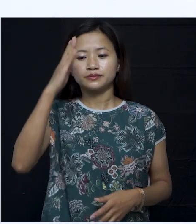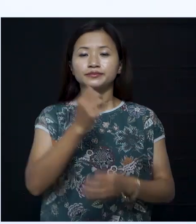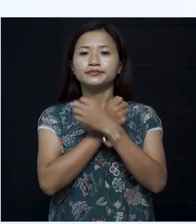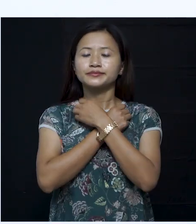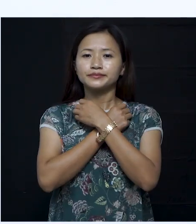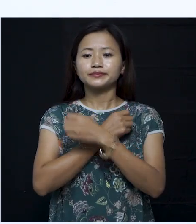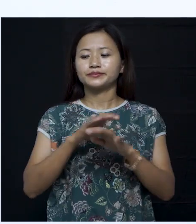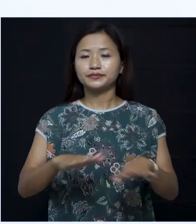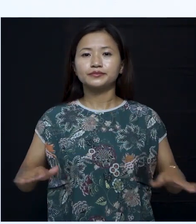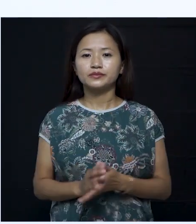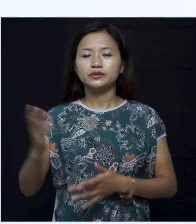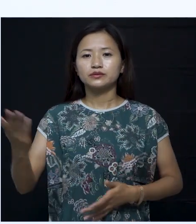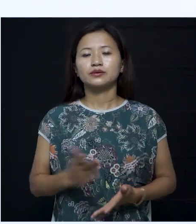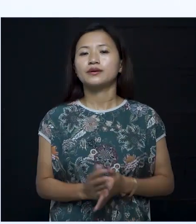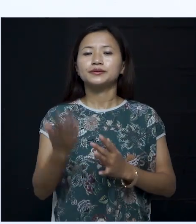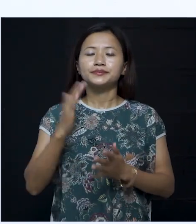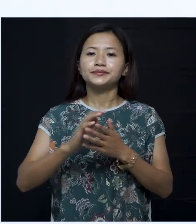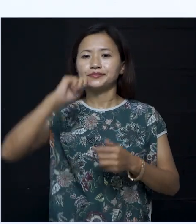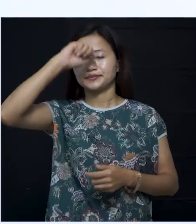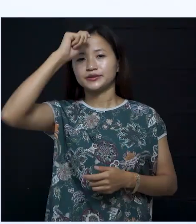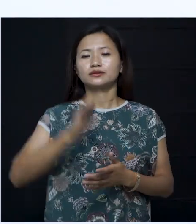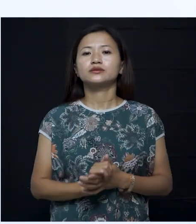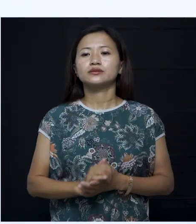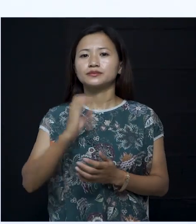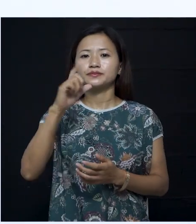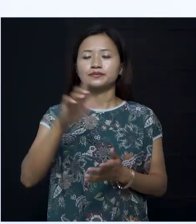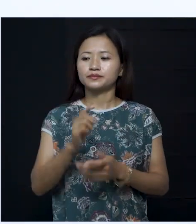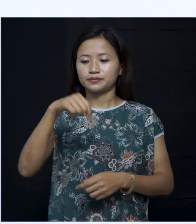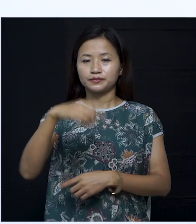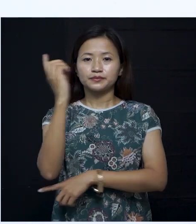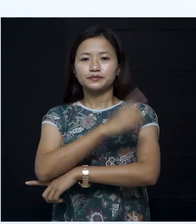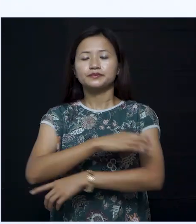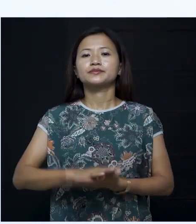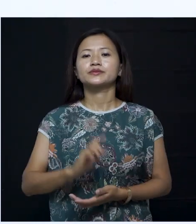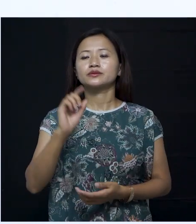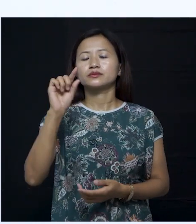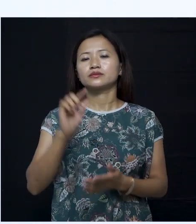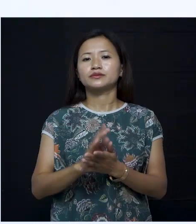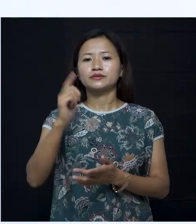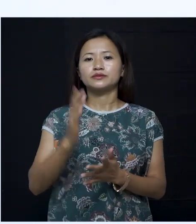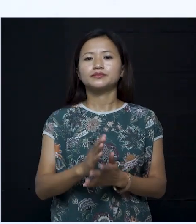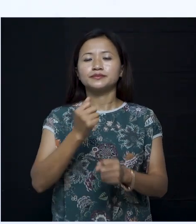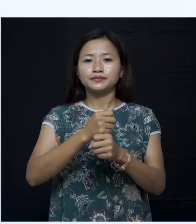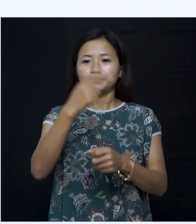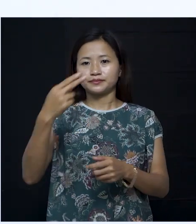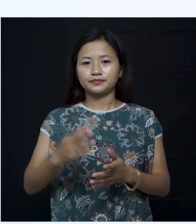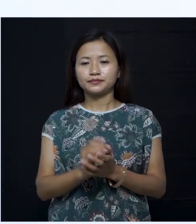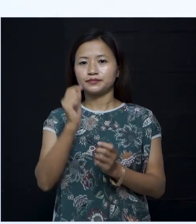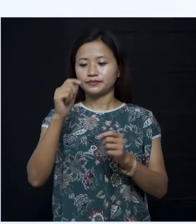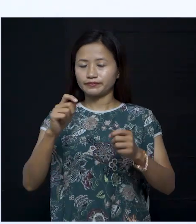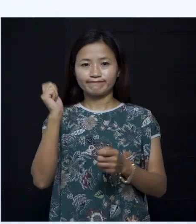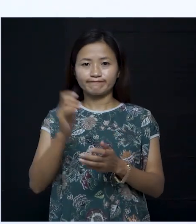Hello my dear students, welcome back to our English class, and today we will do the first grammar worksheet. We have